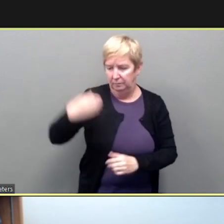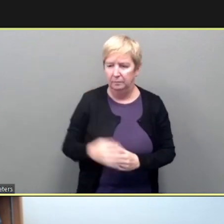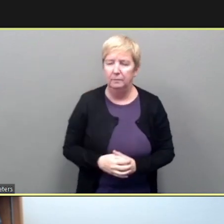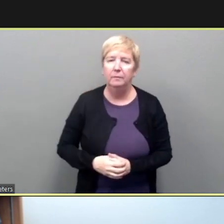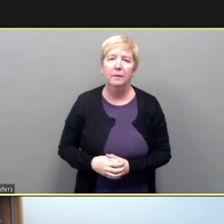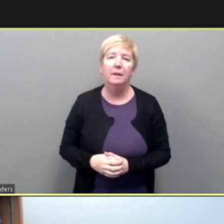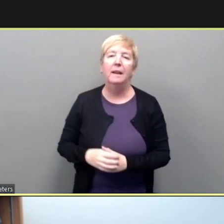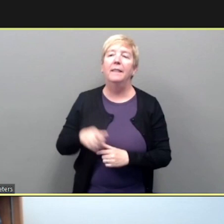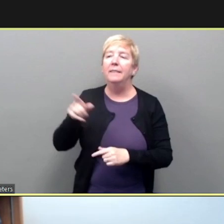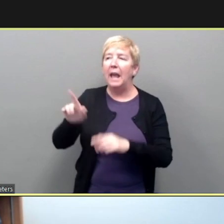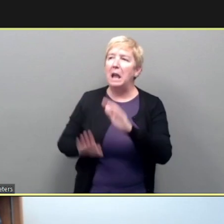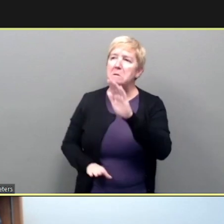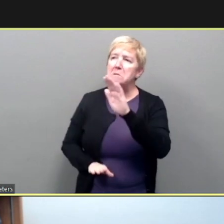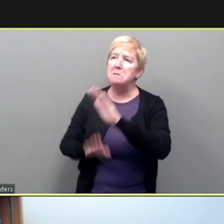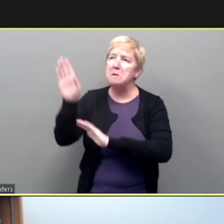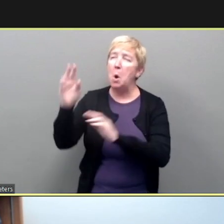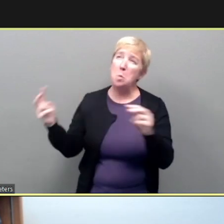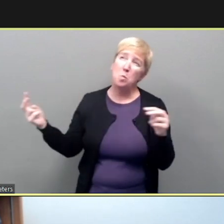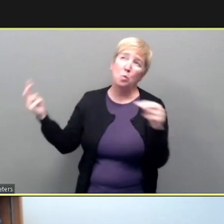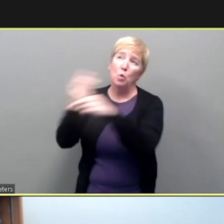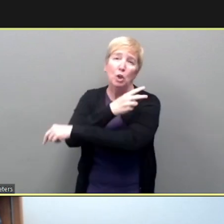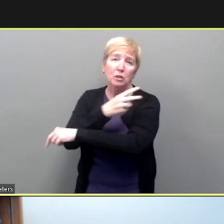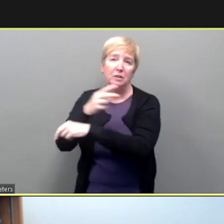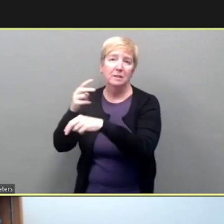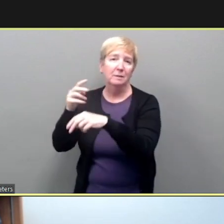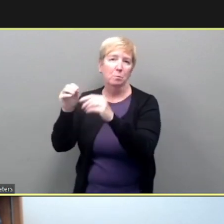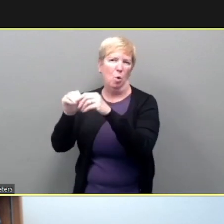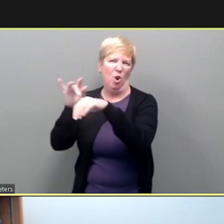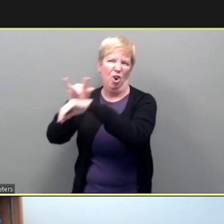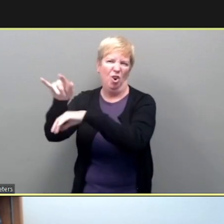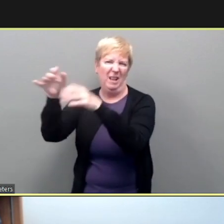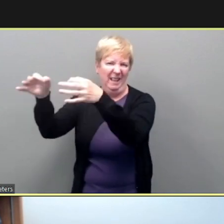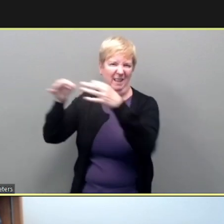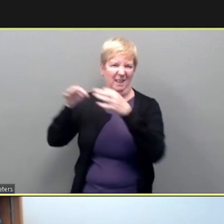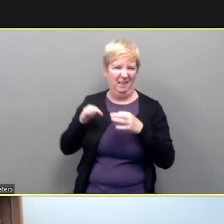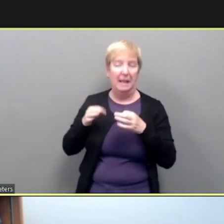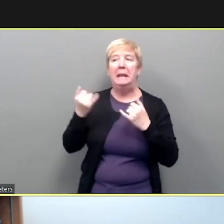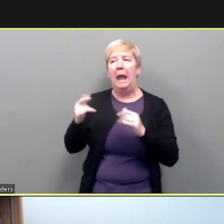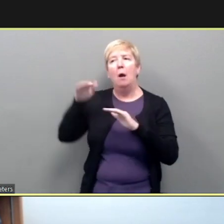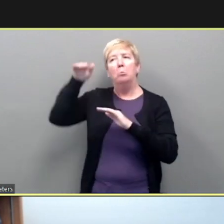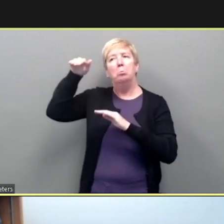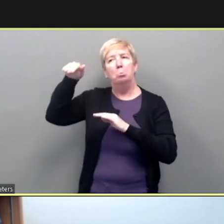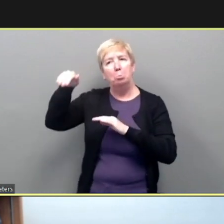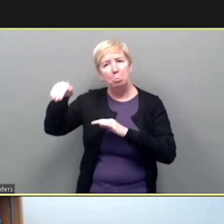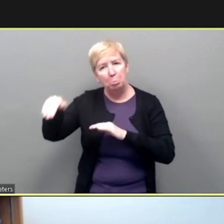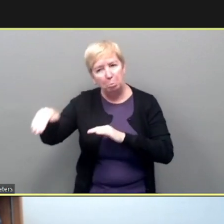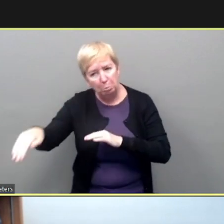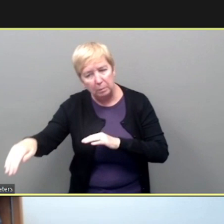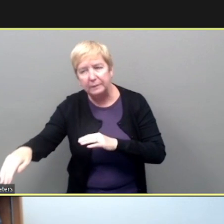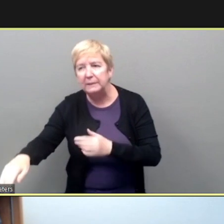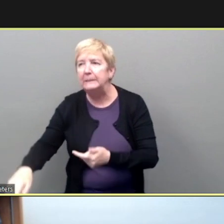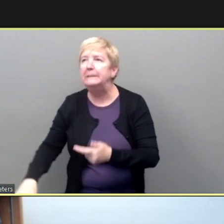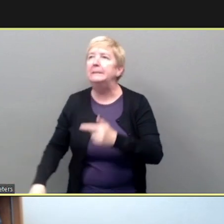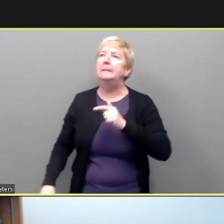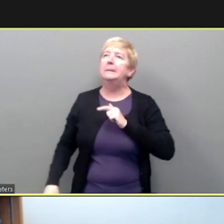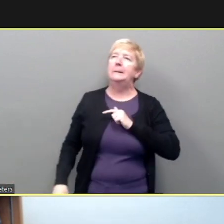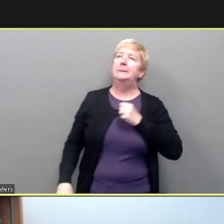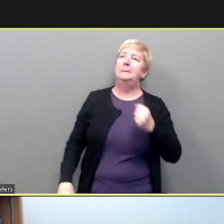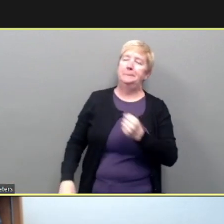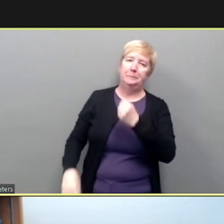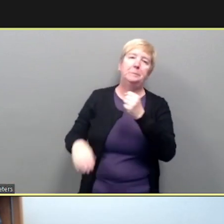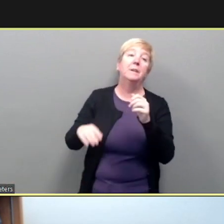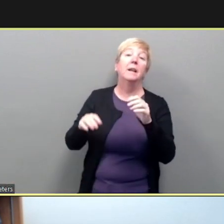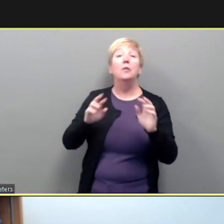to peak earlier and are now declined and seeing lower rates. So the graph